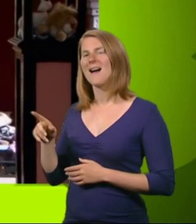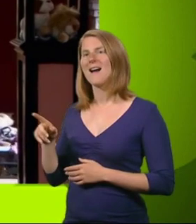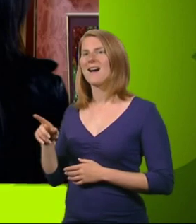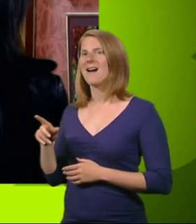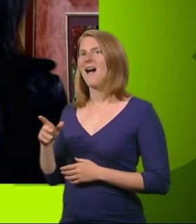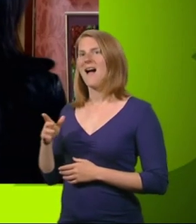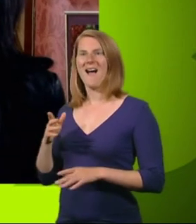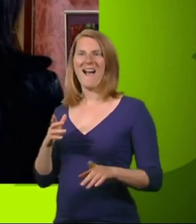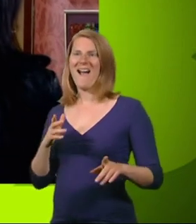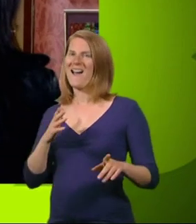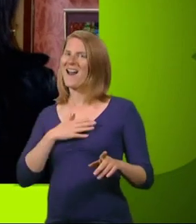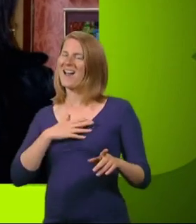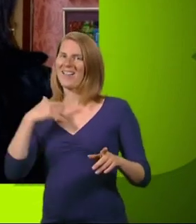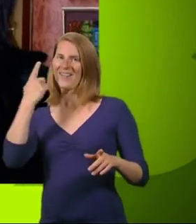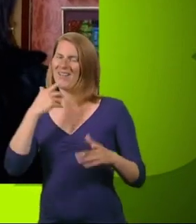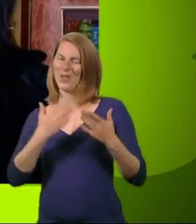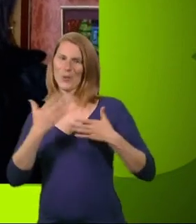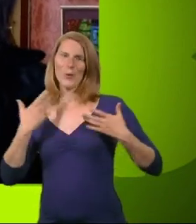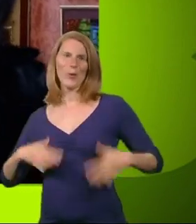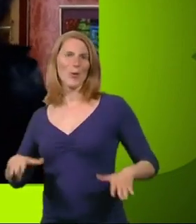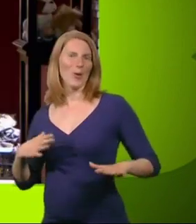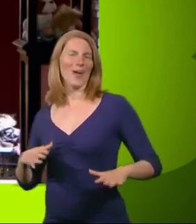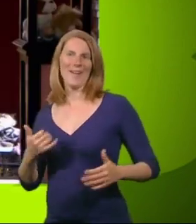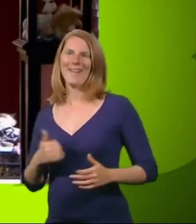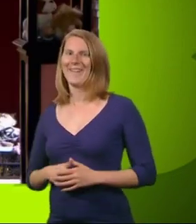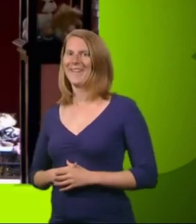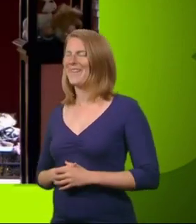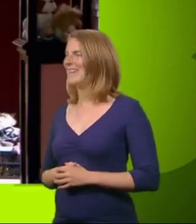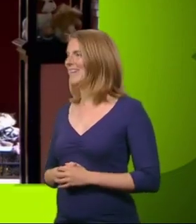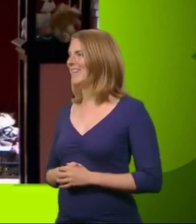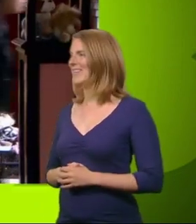Oh, I like the new look, Tracy.